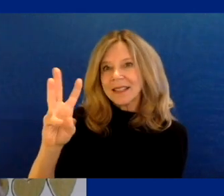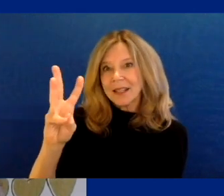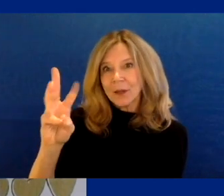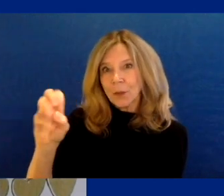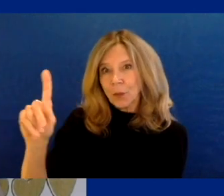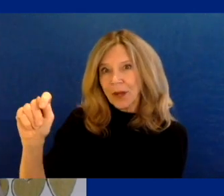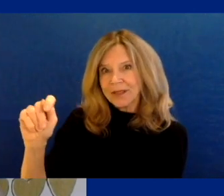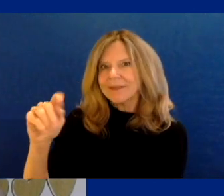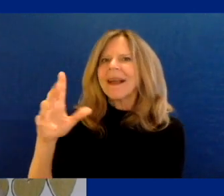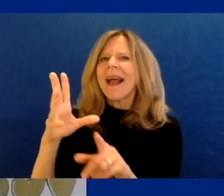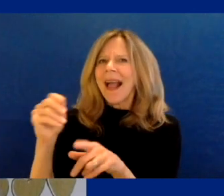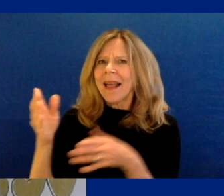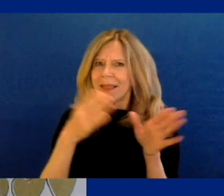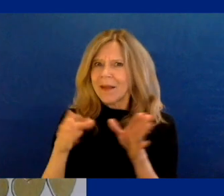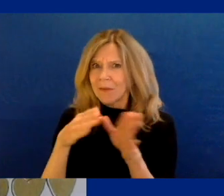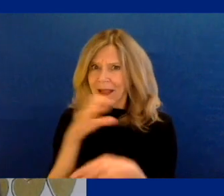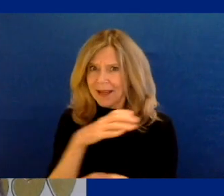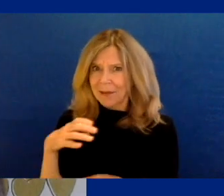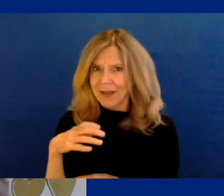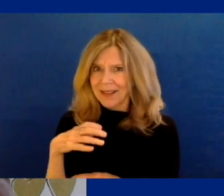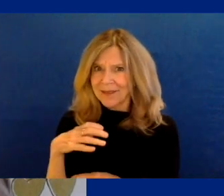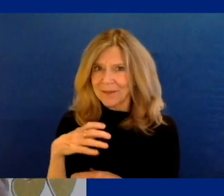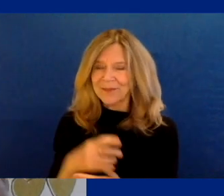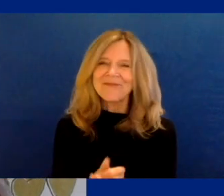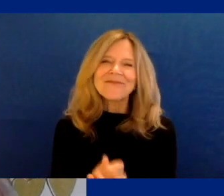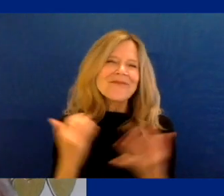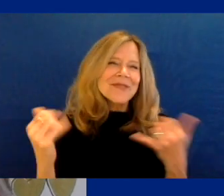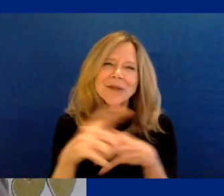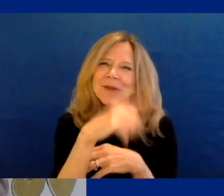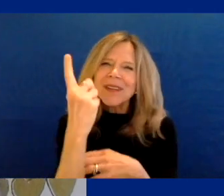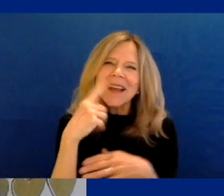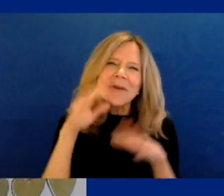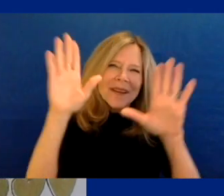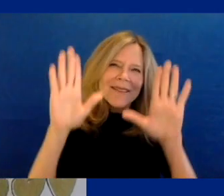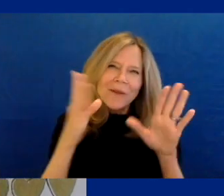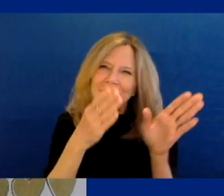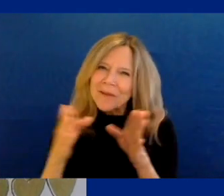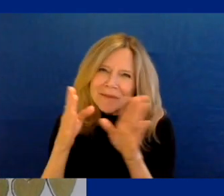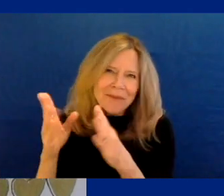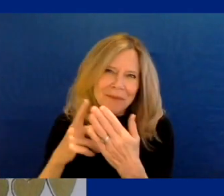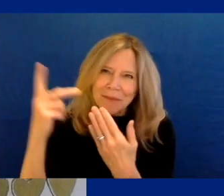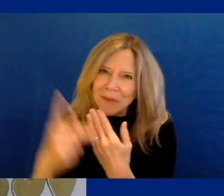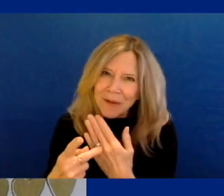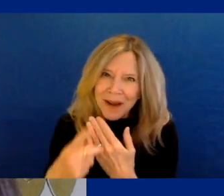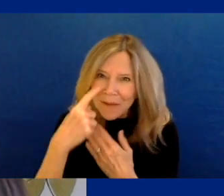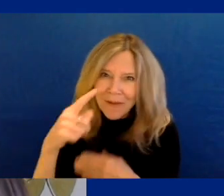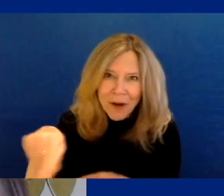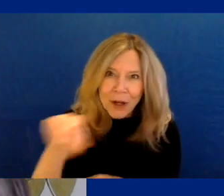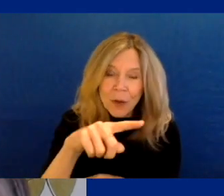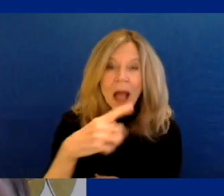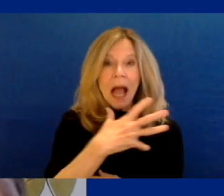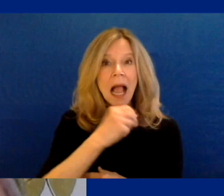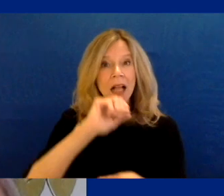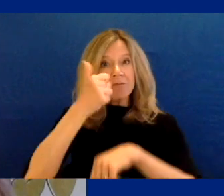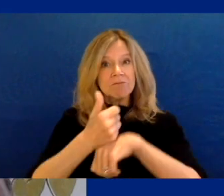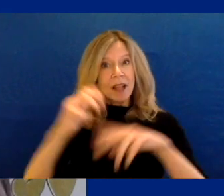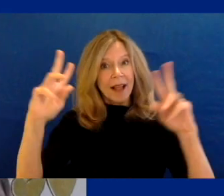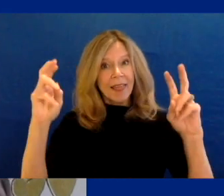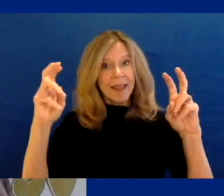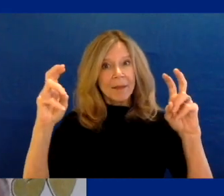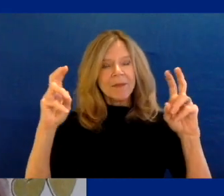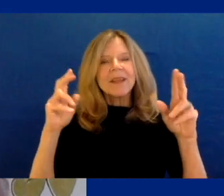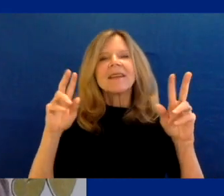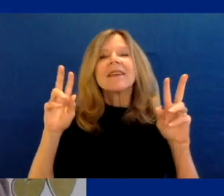committee. We have an exceptional program planned for today, and for the first time, we even have a breakfast